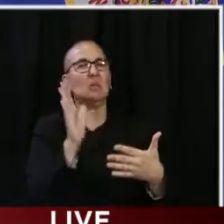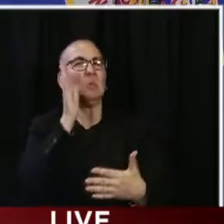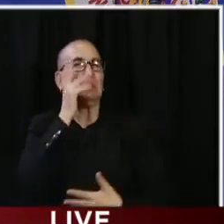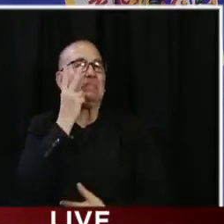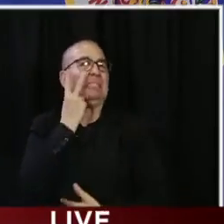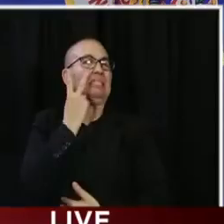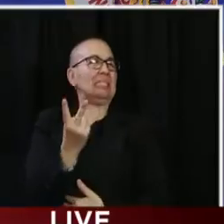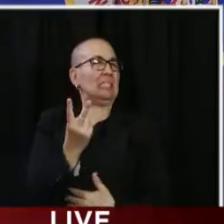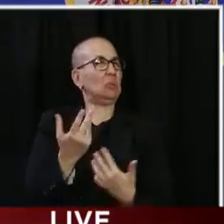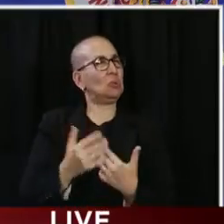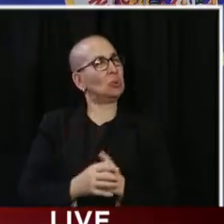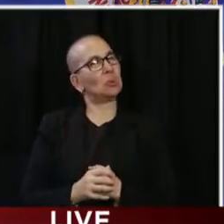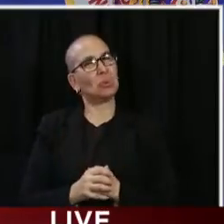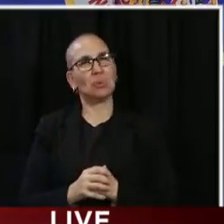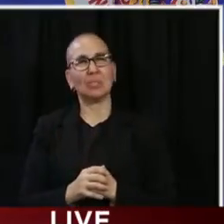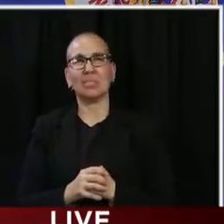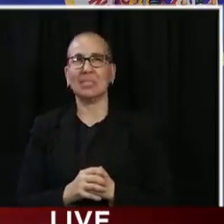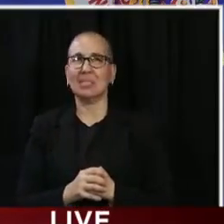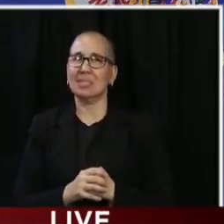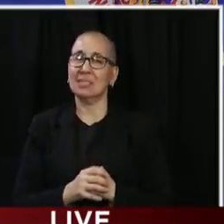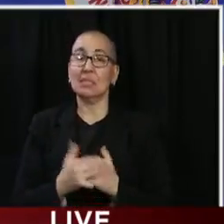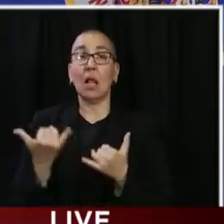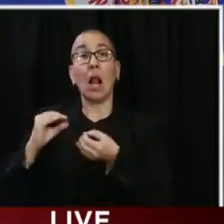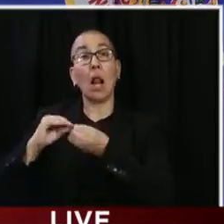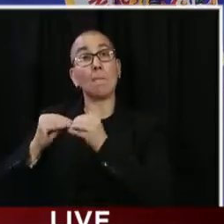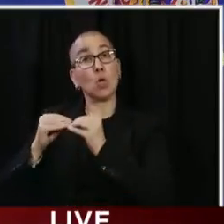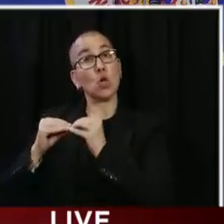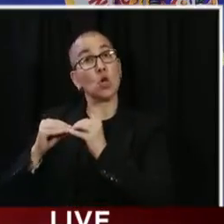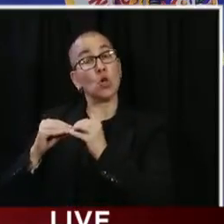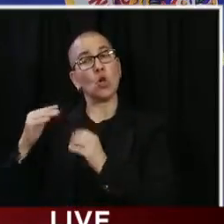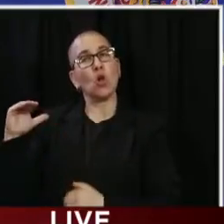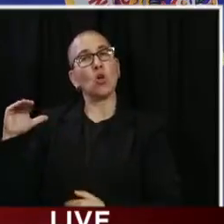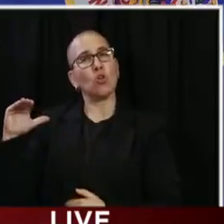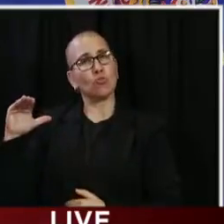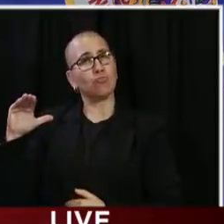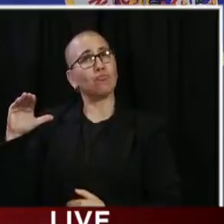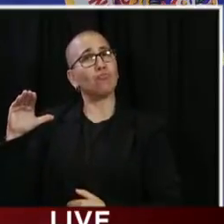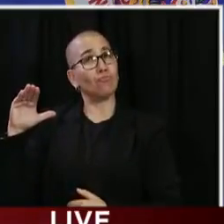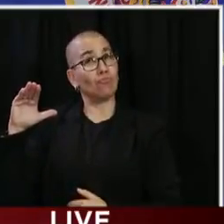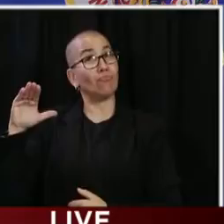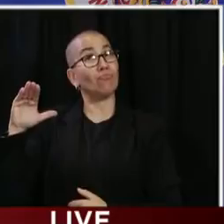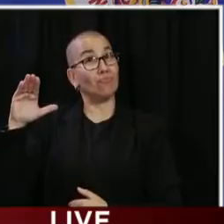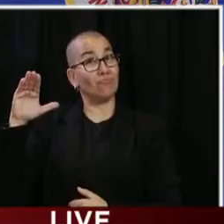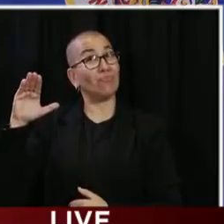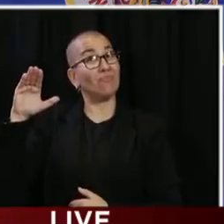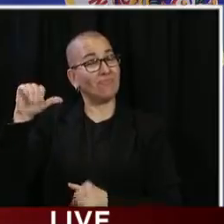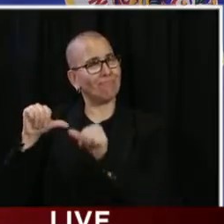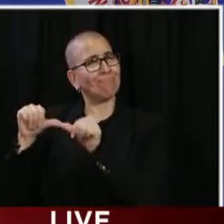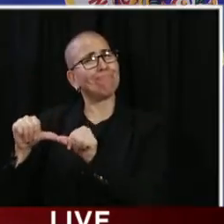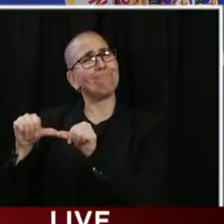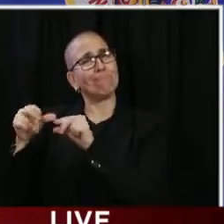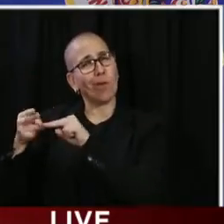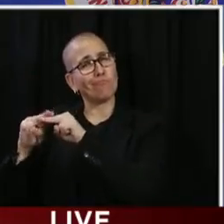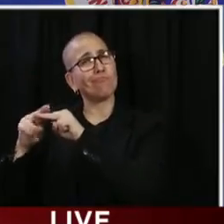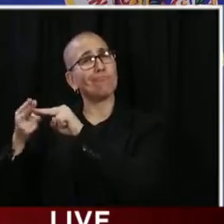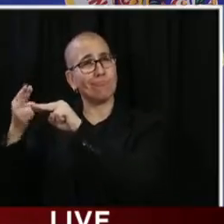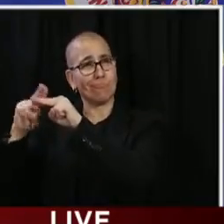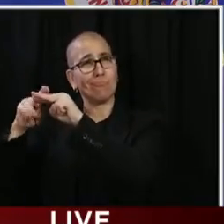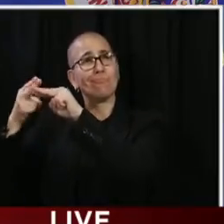the cases is one of the signs that tells us that a measured approach to continuing